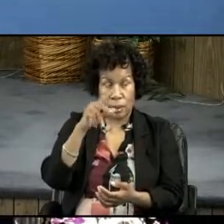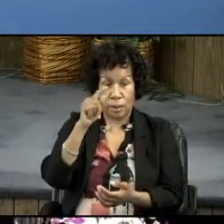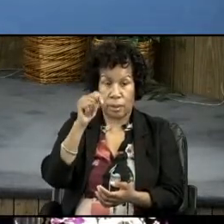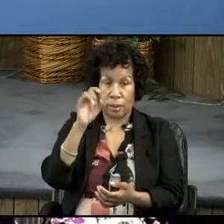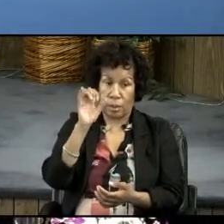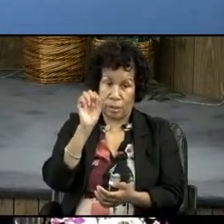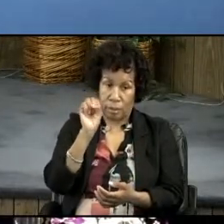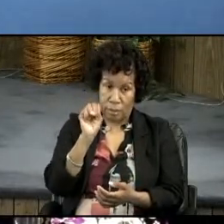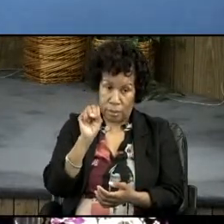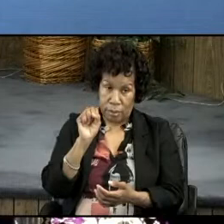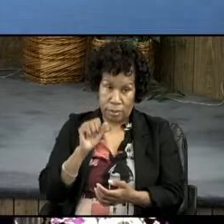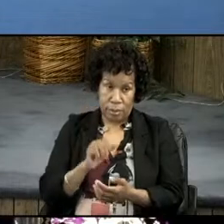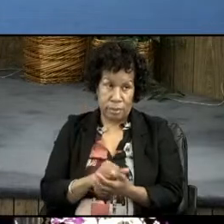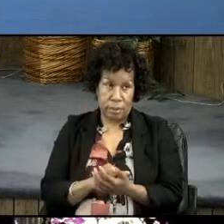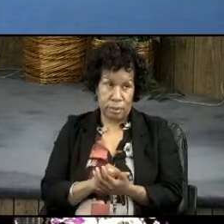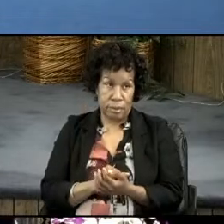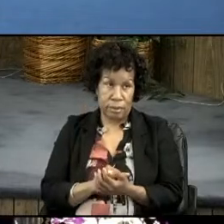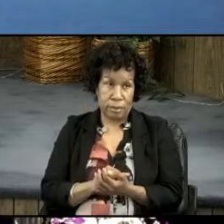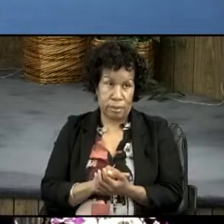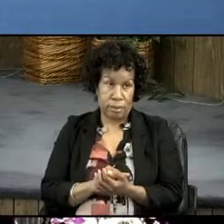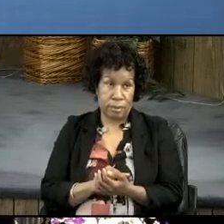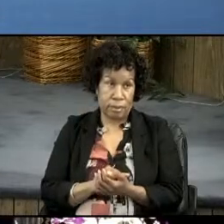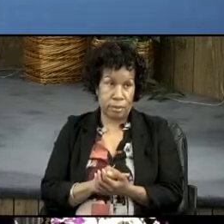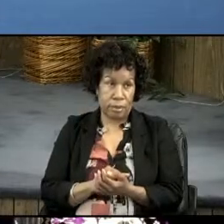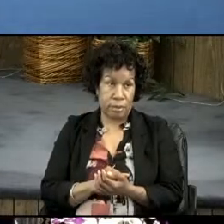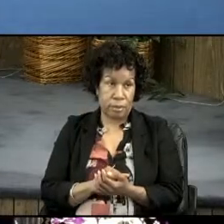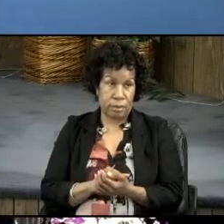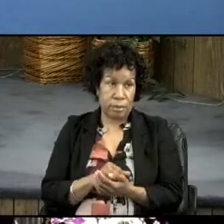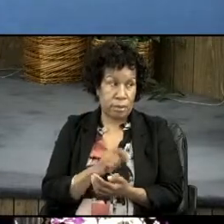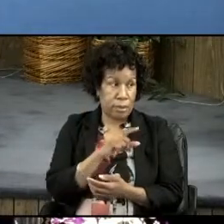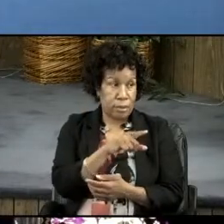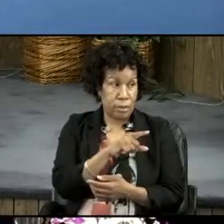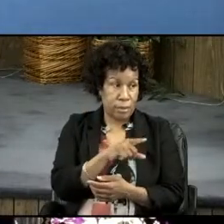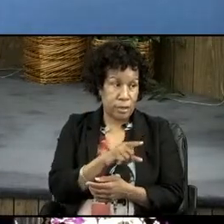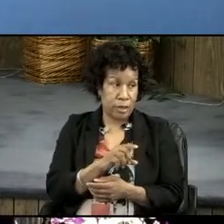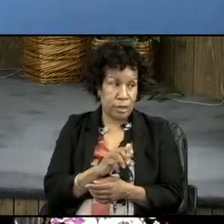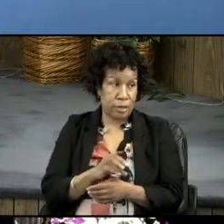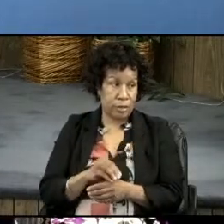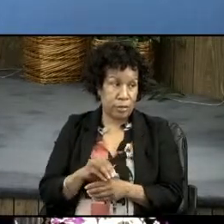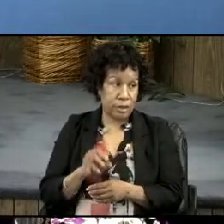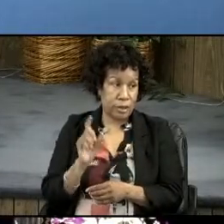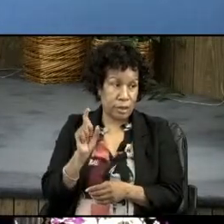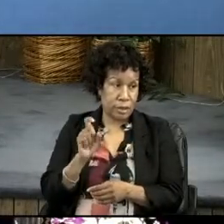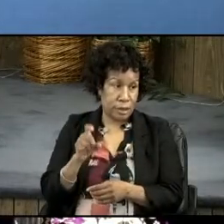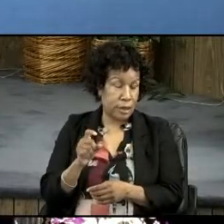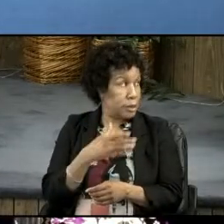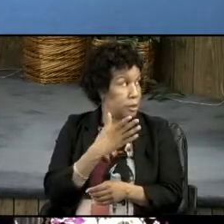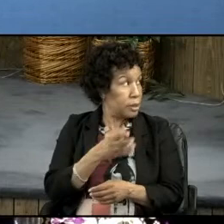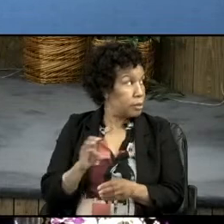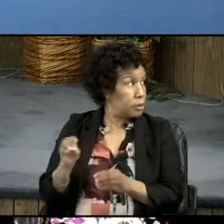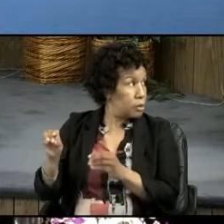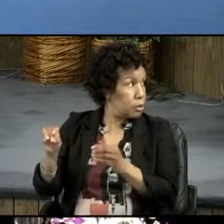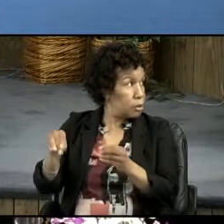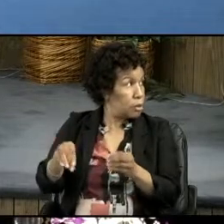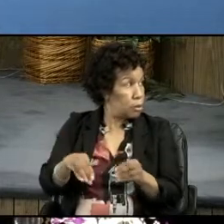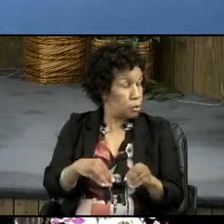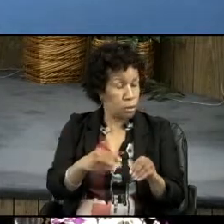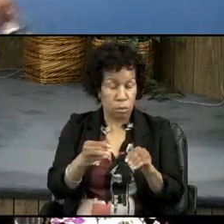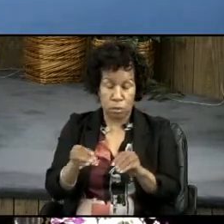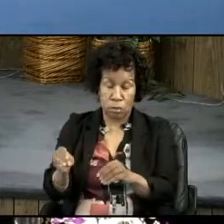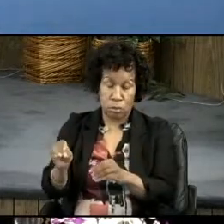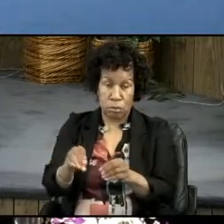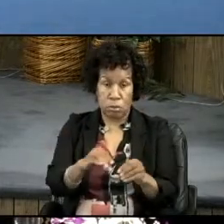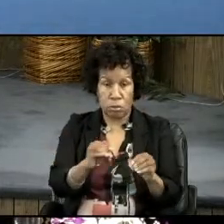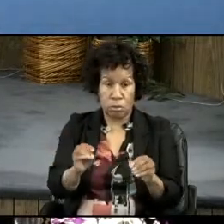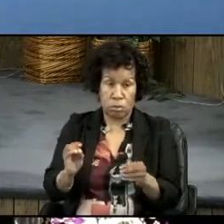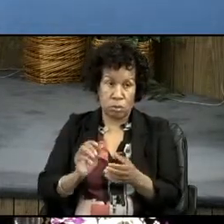Lord, have mercy. You know why David needed him to move? Because he has to do this how he's done